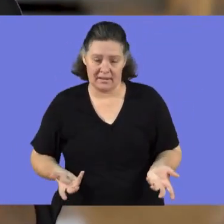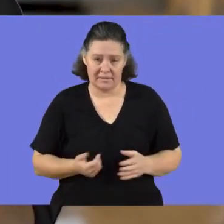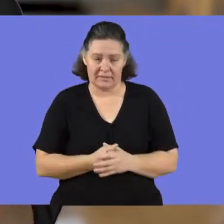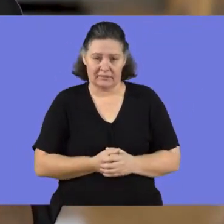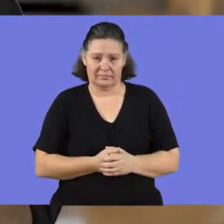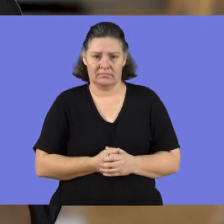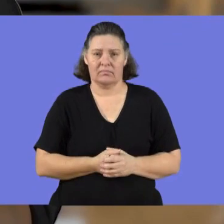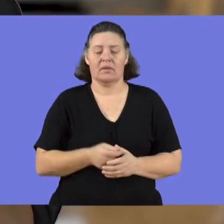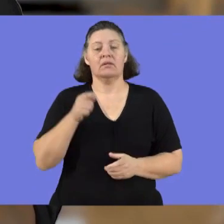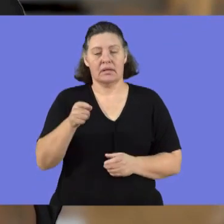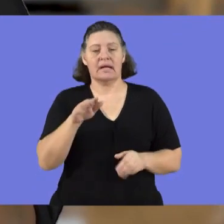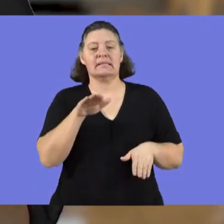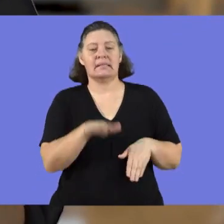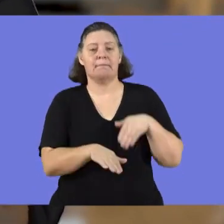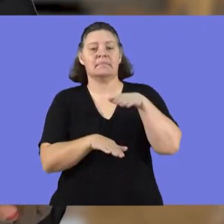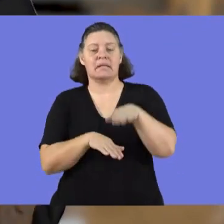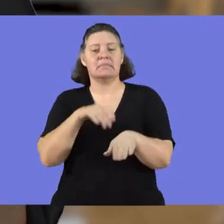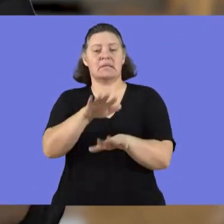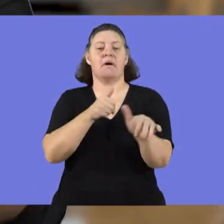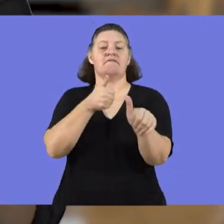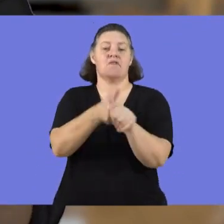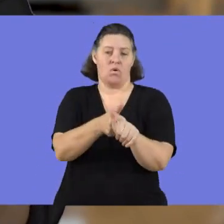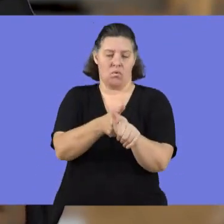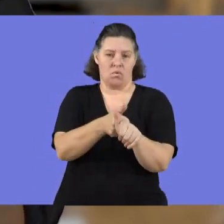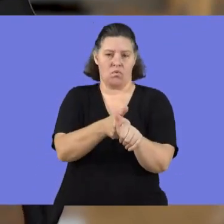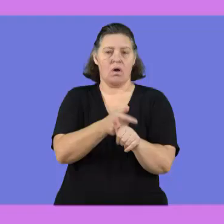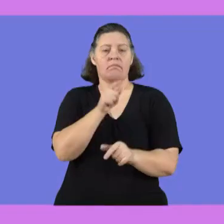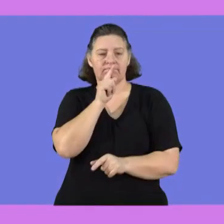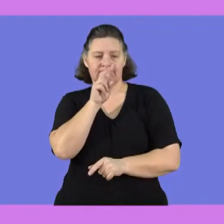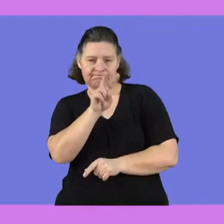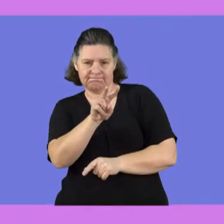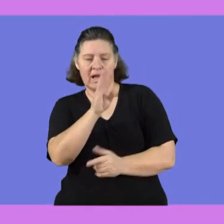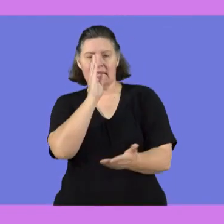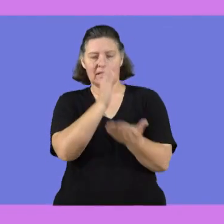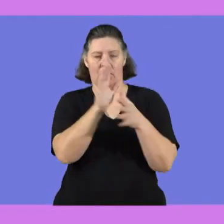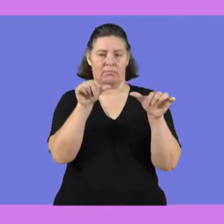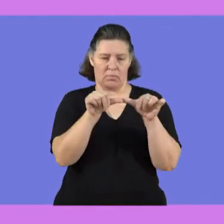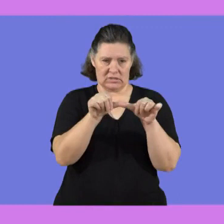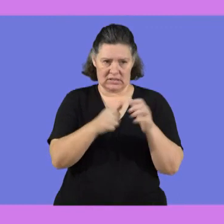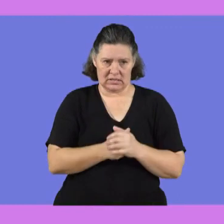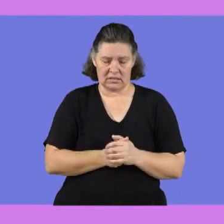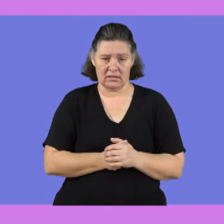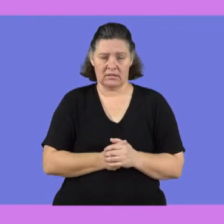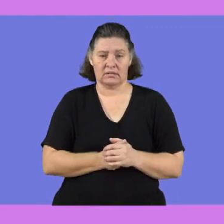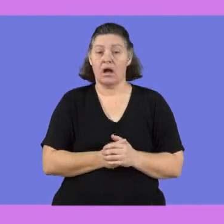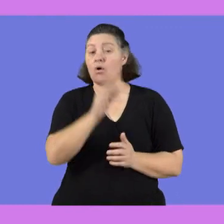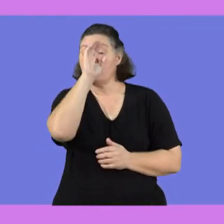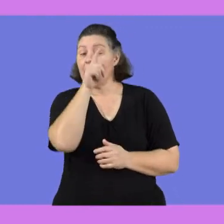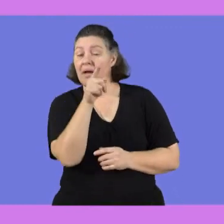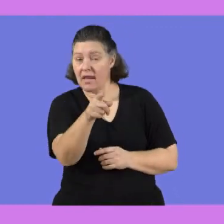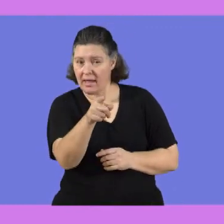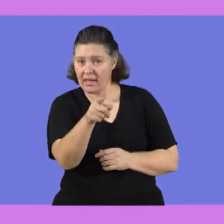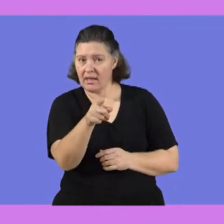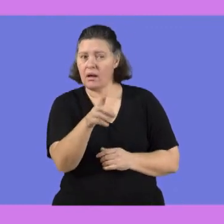and the price of food. Okay, these are the steps that we need to follow as we plot the graph of